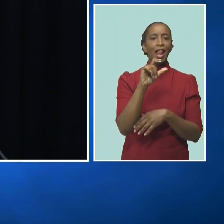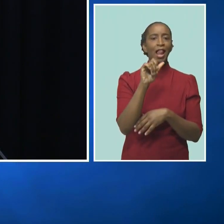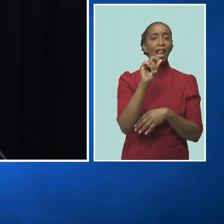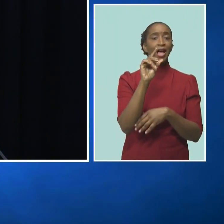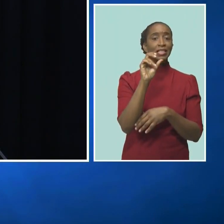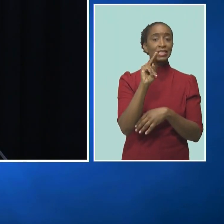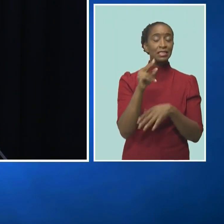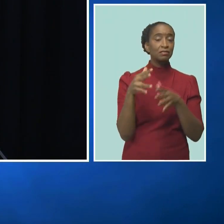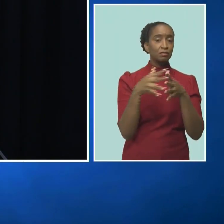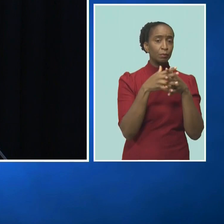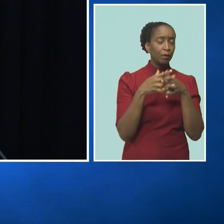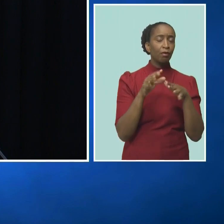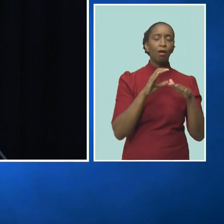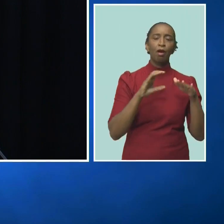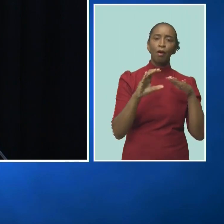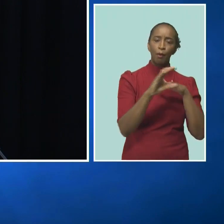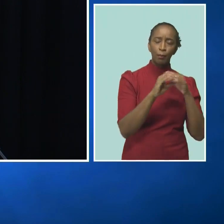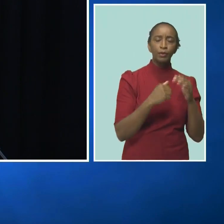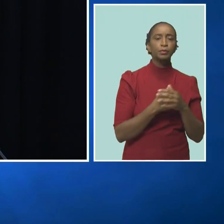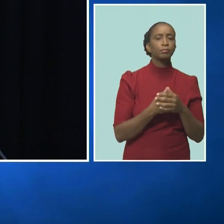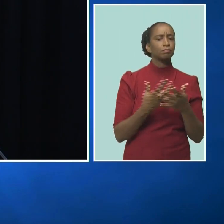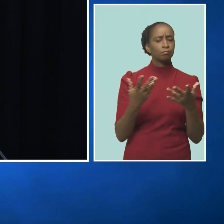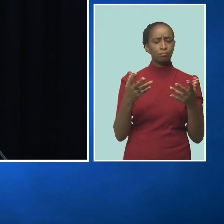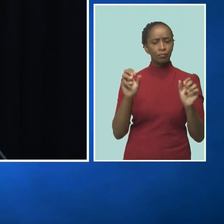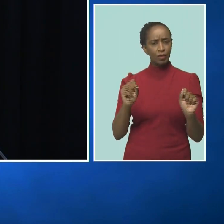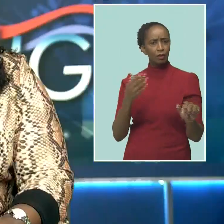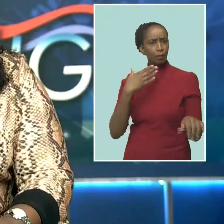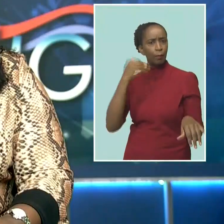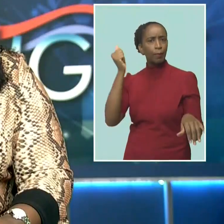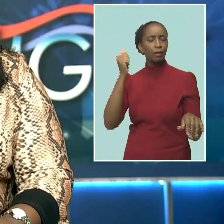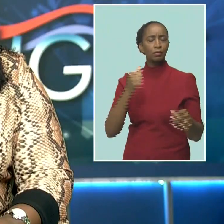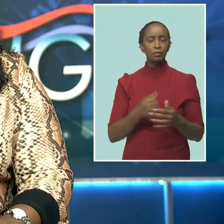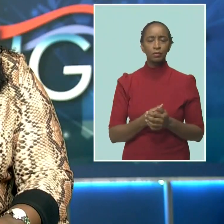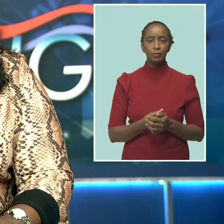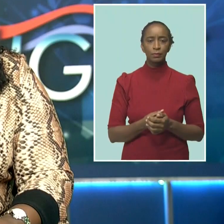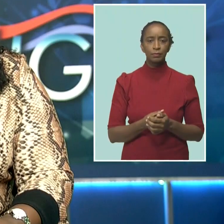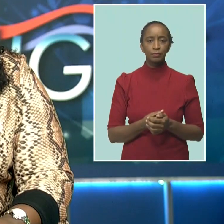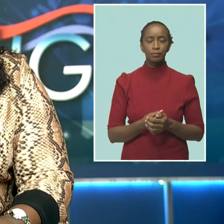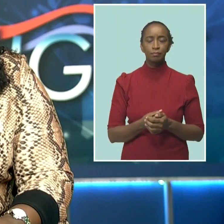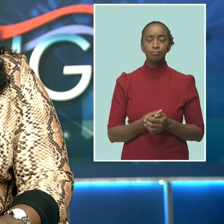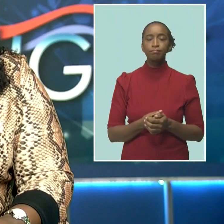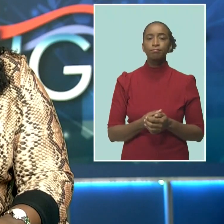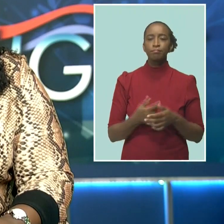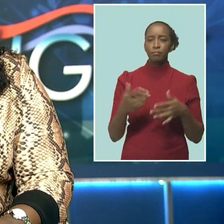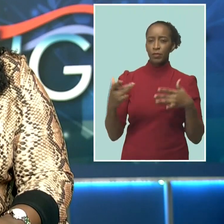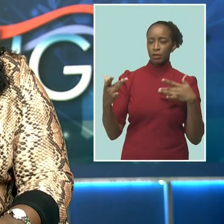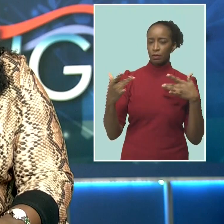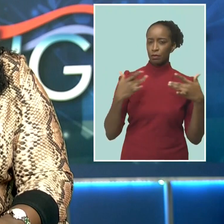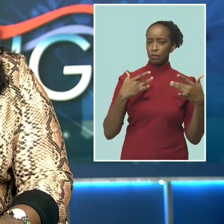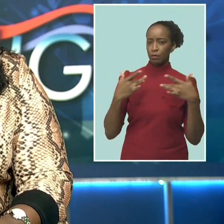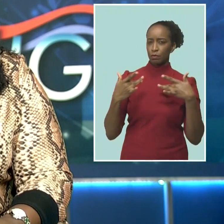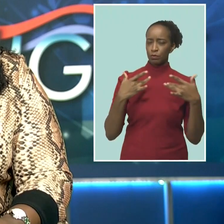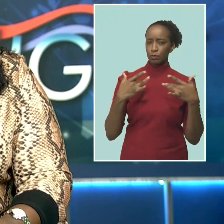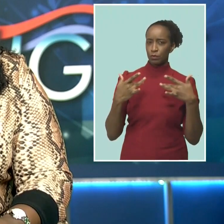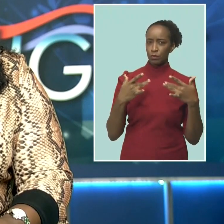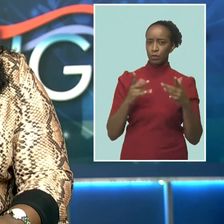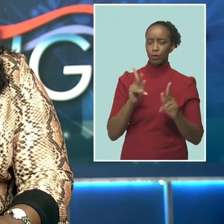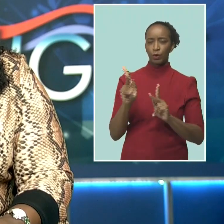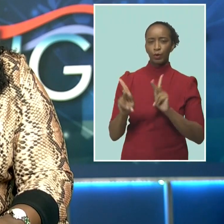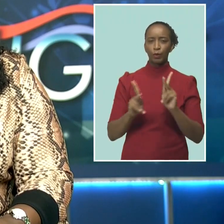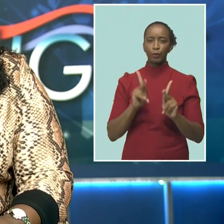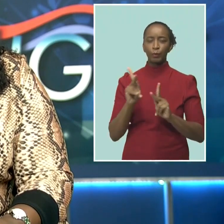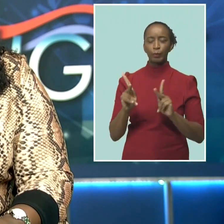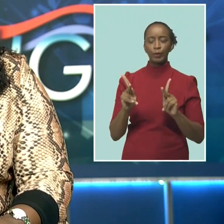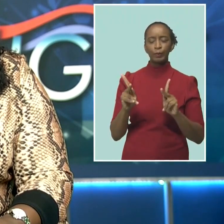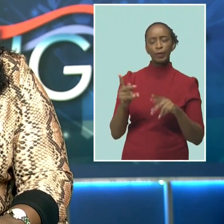the best, and to be also global thinkers? There's concern Barbadians have lost the sense of sin,